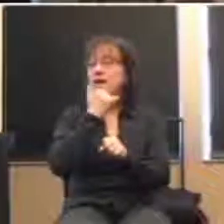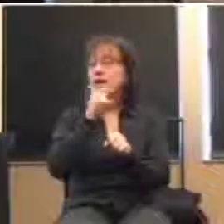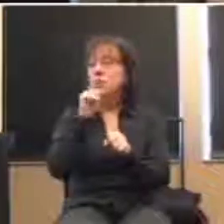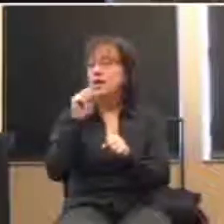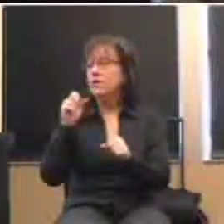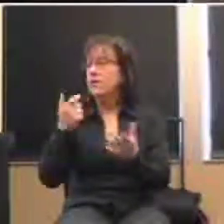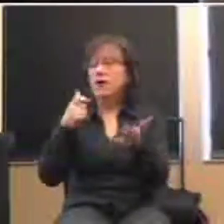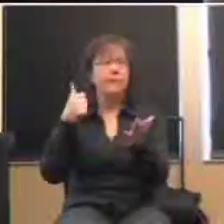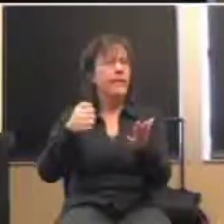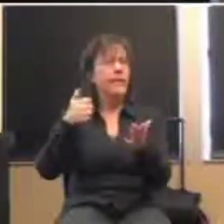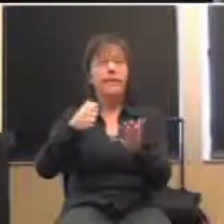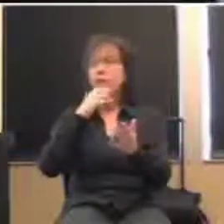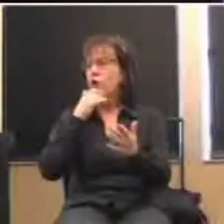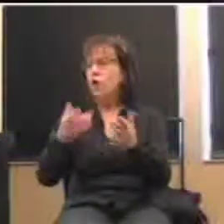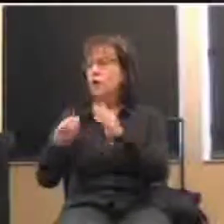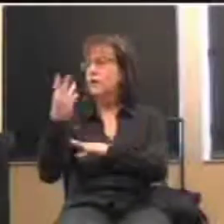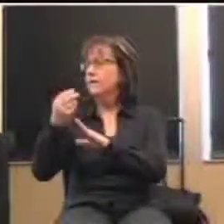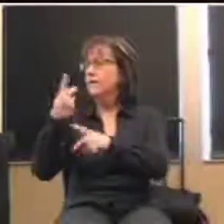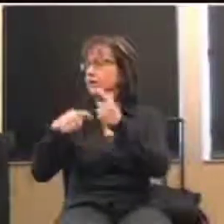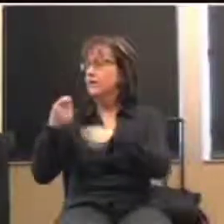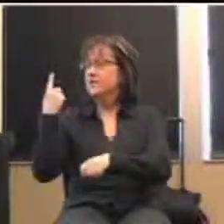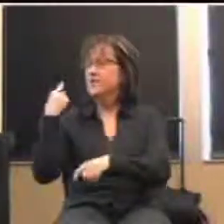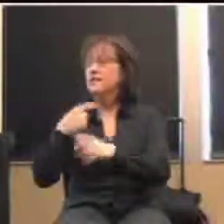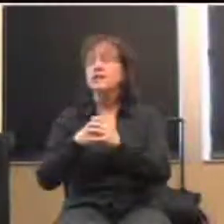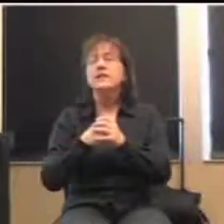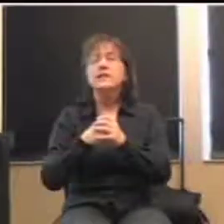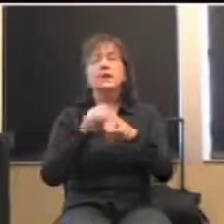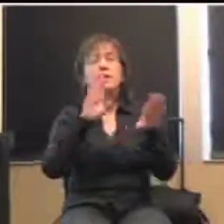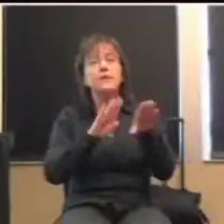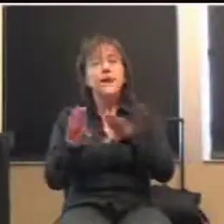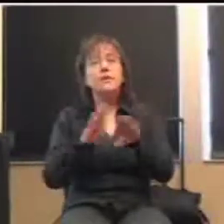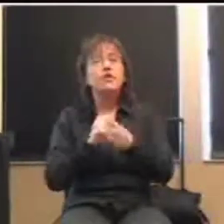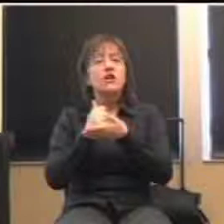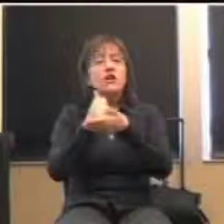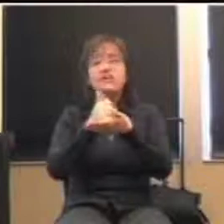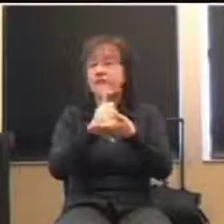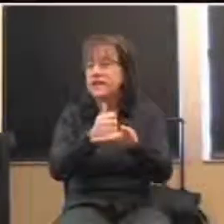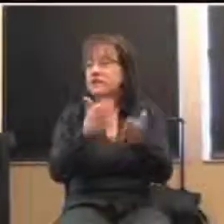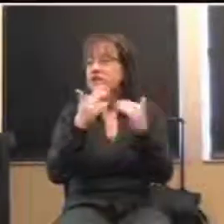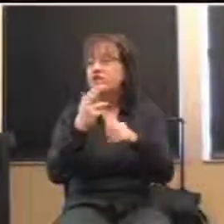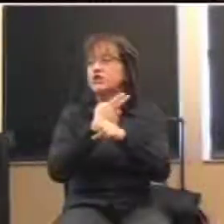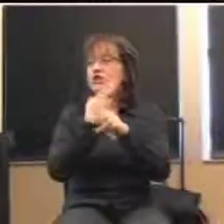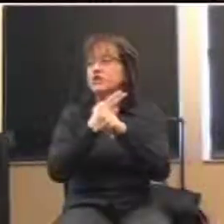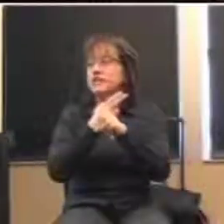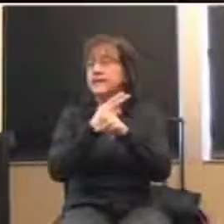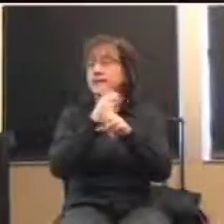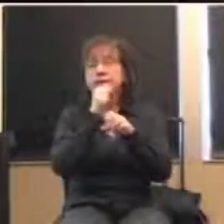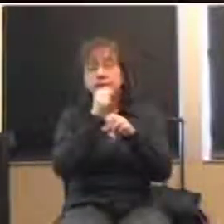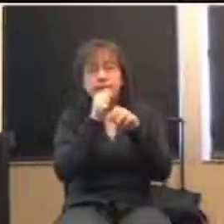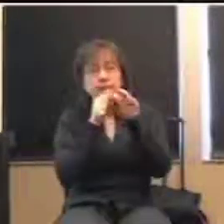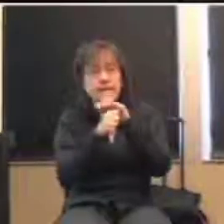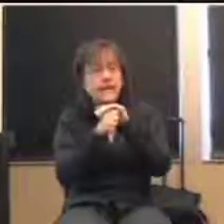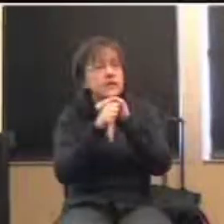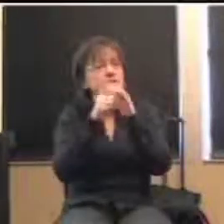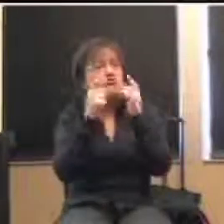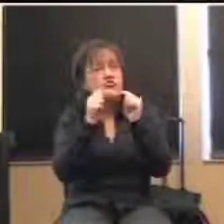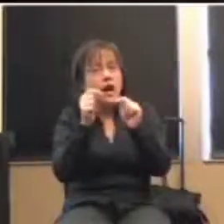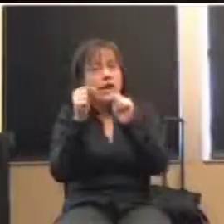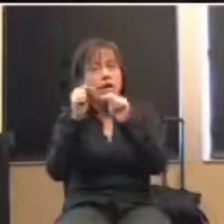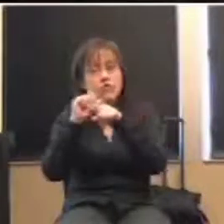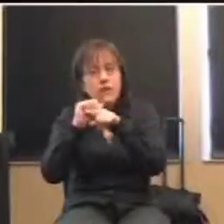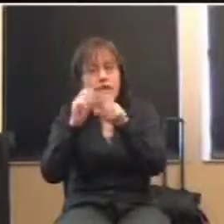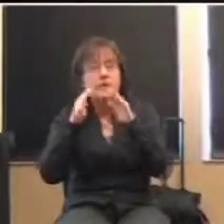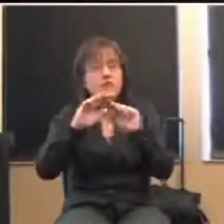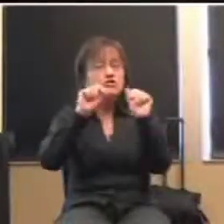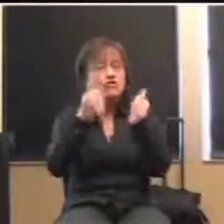click it? Thanks. I clicked. We talked about behavioral interventions, using discrete trial training, shaping behaviors